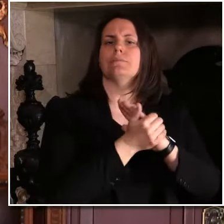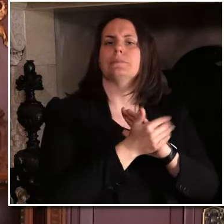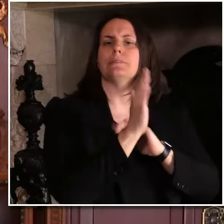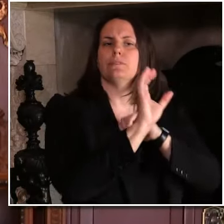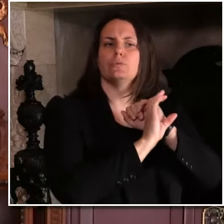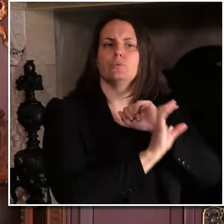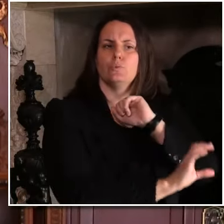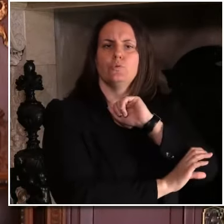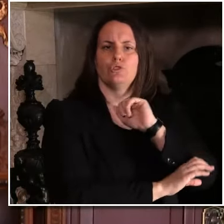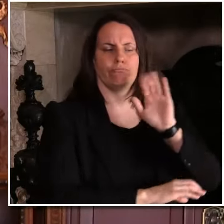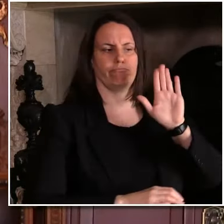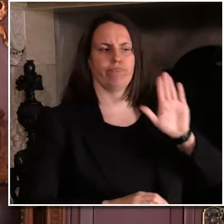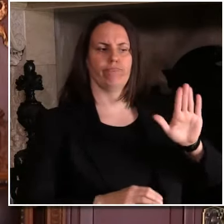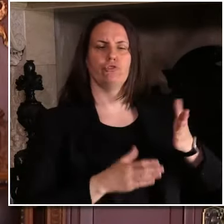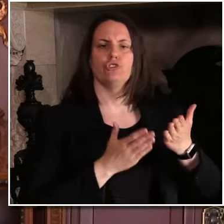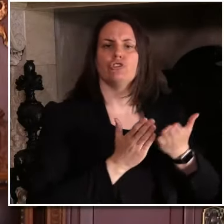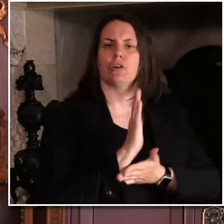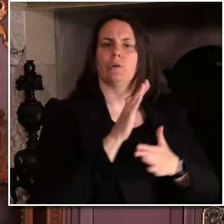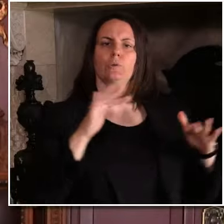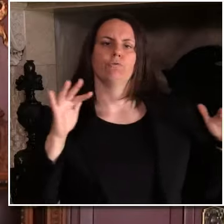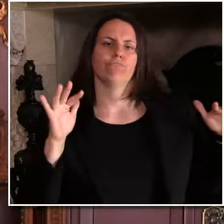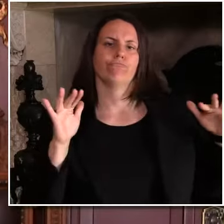keep safe distance apart.